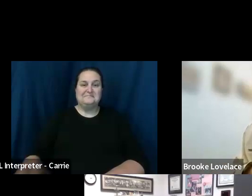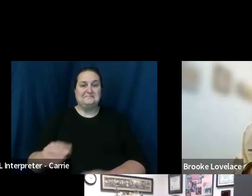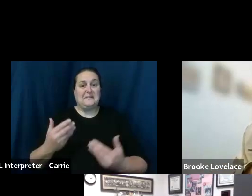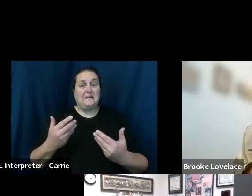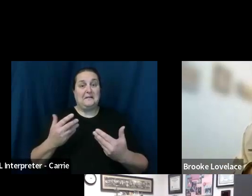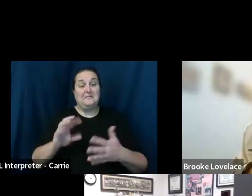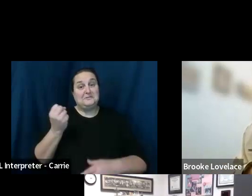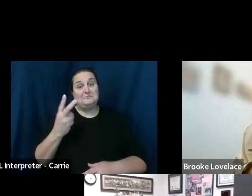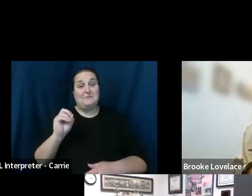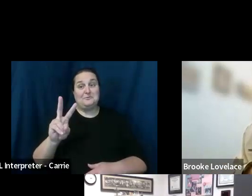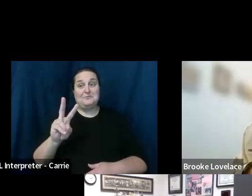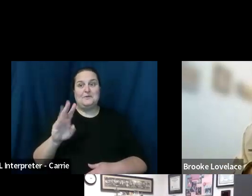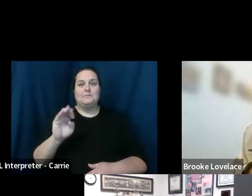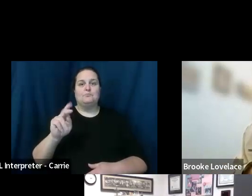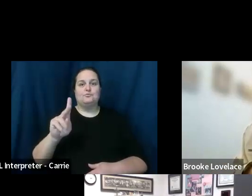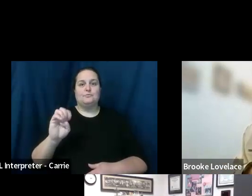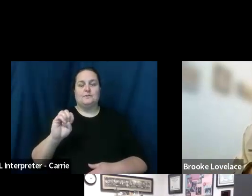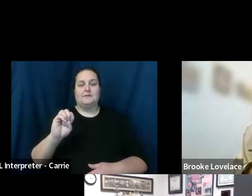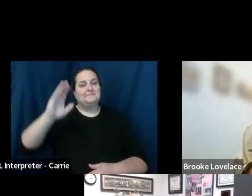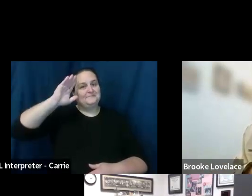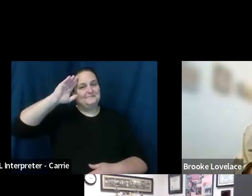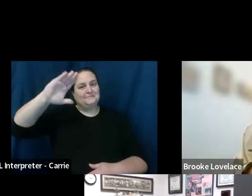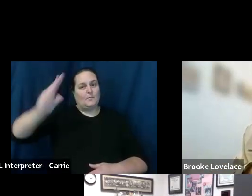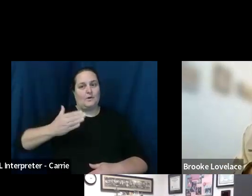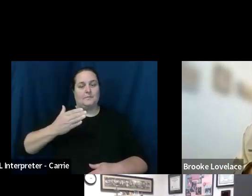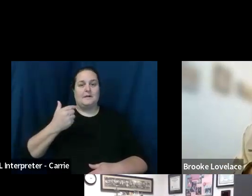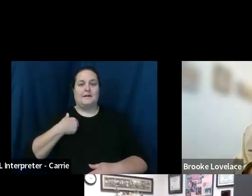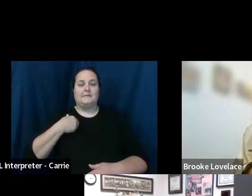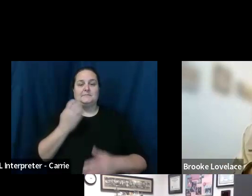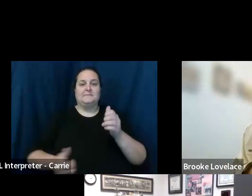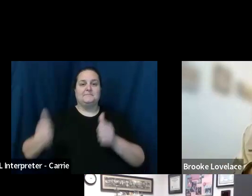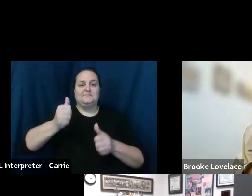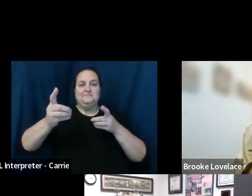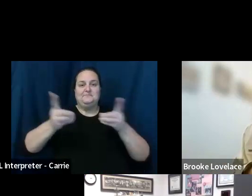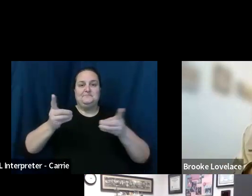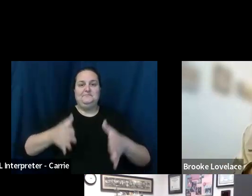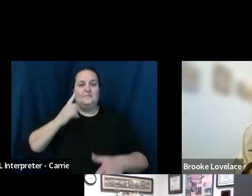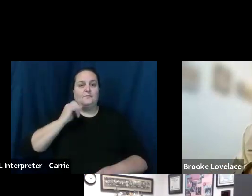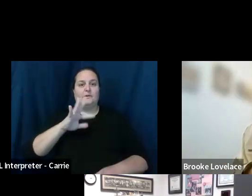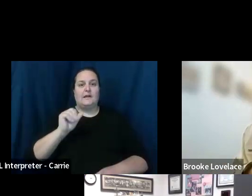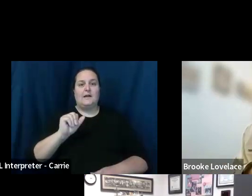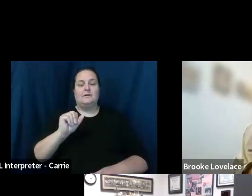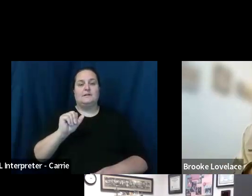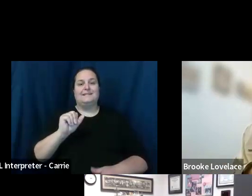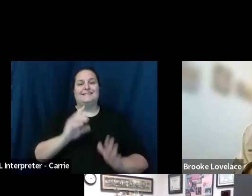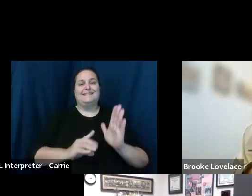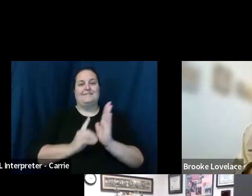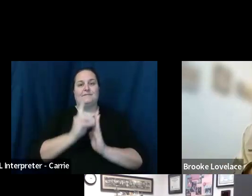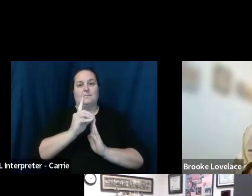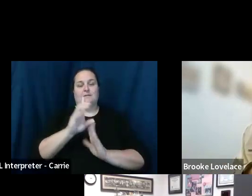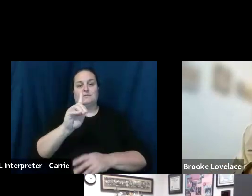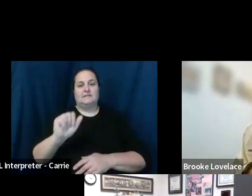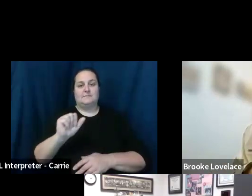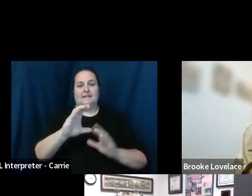Mm. Welcome, everybody. I'm Brooke Lovelace. I'm the Executive Director of the Iowa Developmental Disabilities Council. We're not going to spend too much